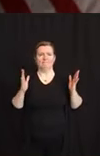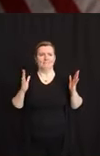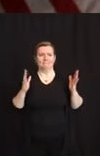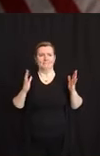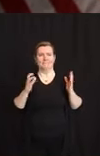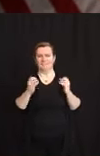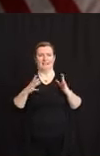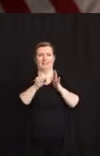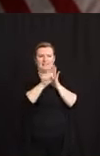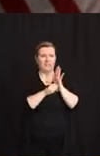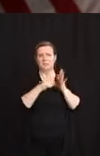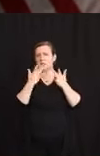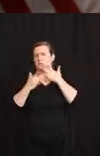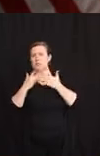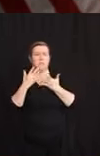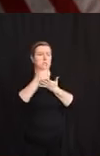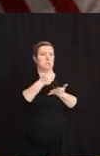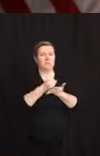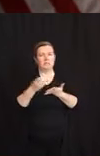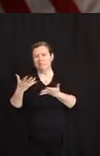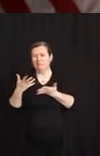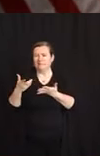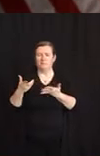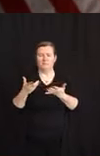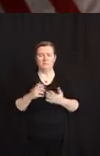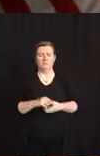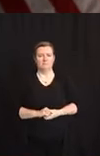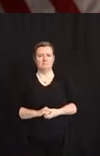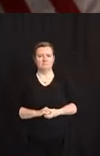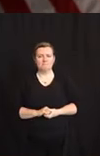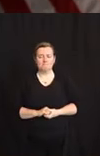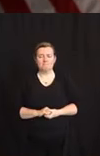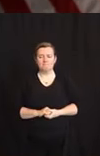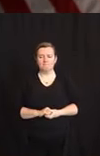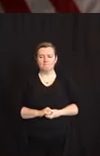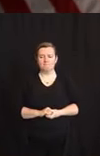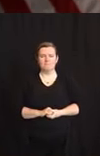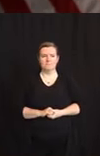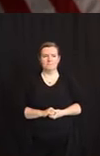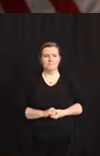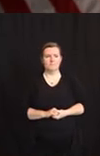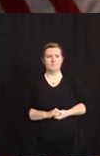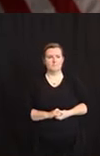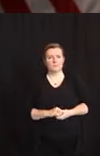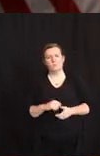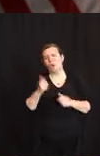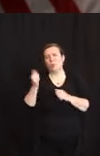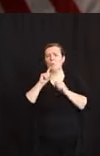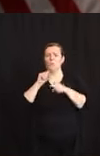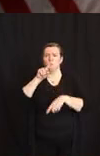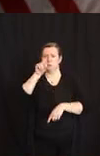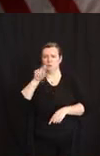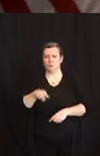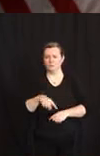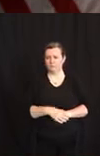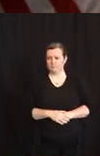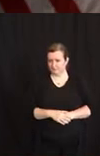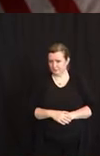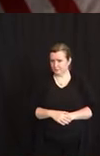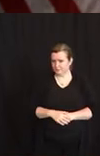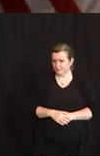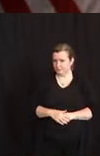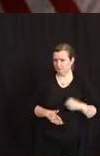Thank you. Paul. Good afternoon. How you doing? On a TV talk show, you were quoted as